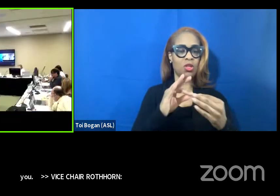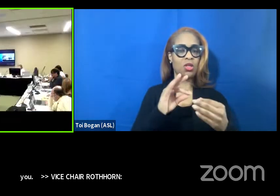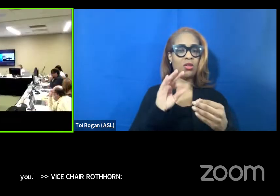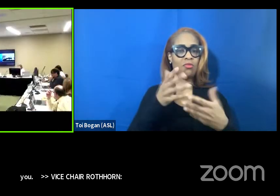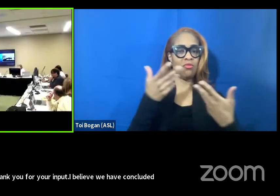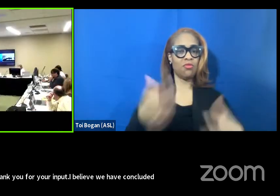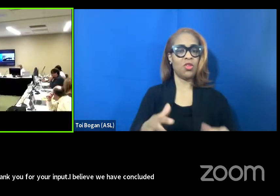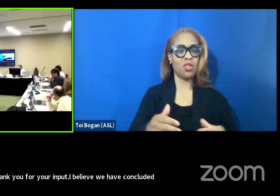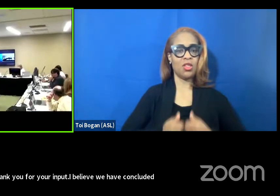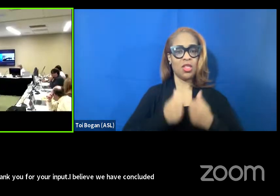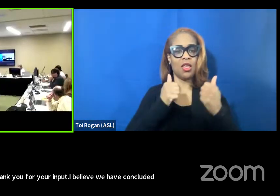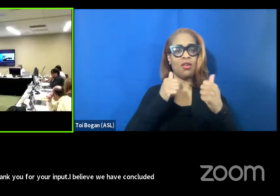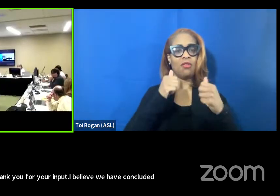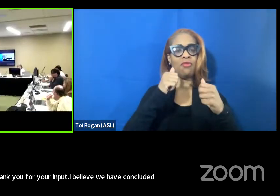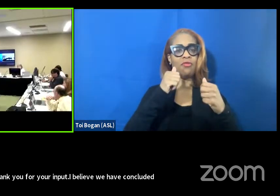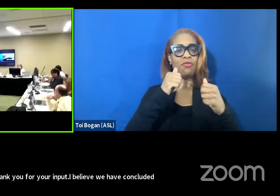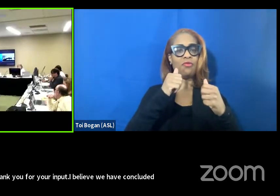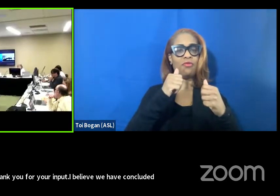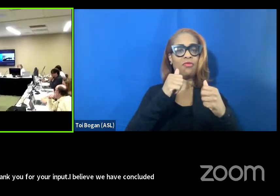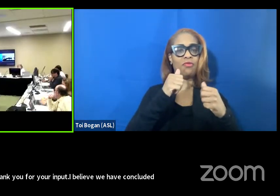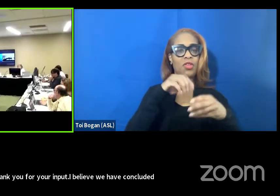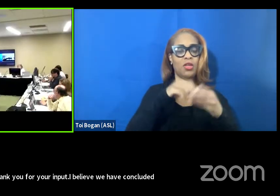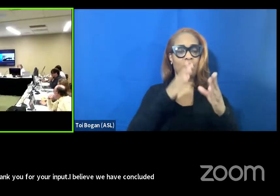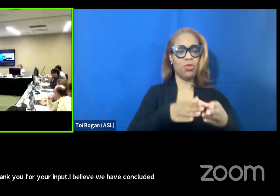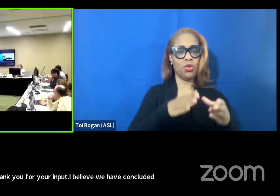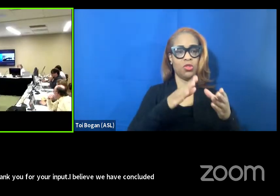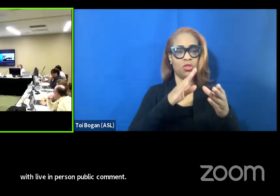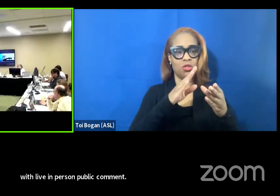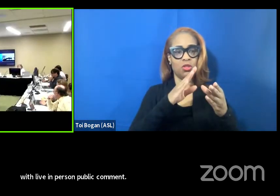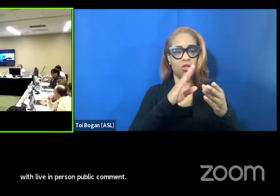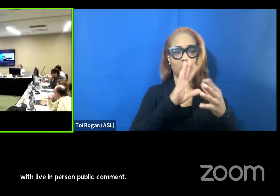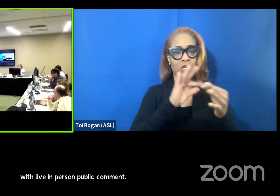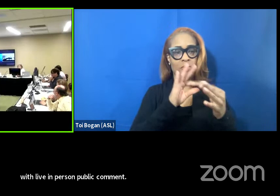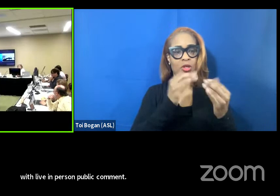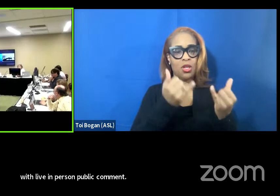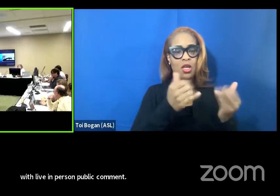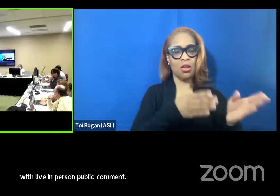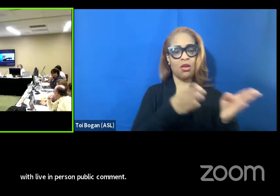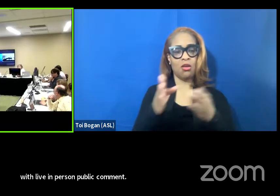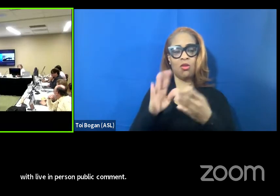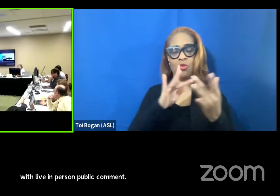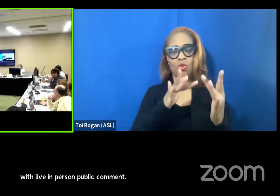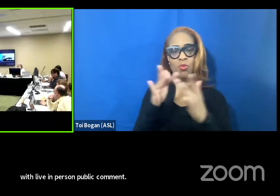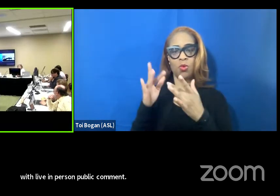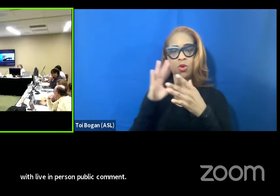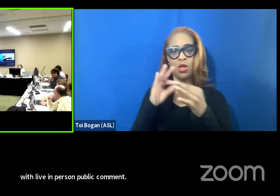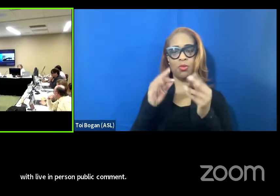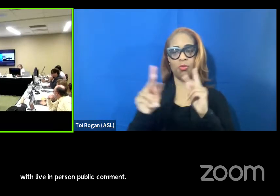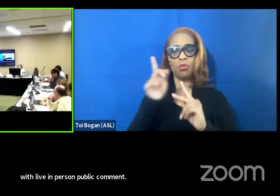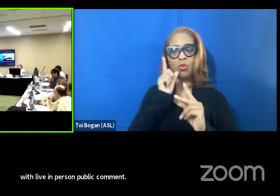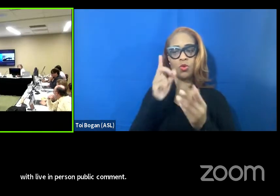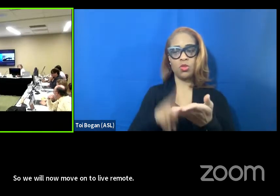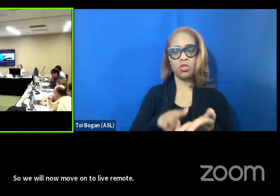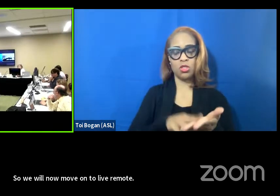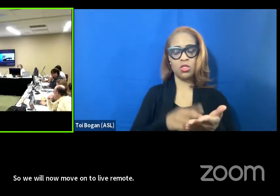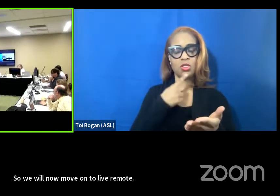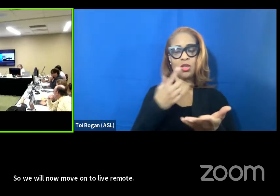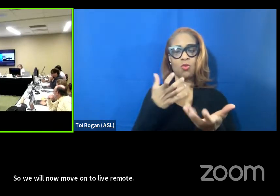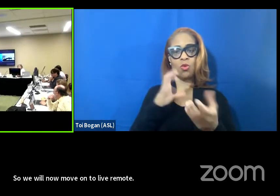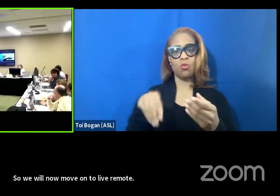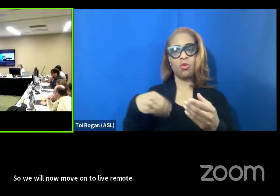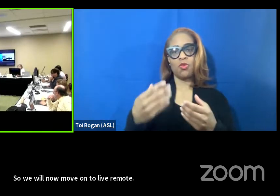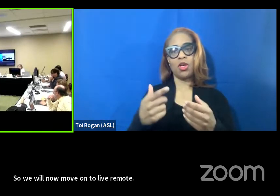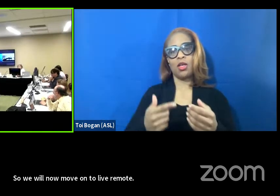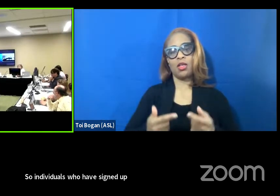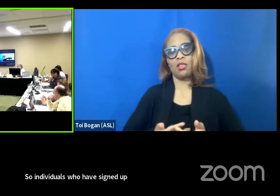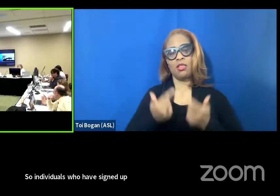comment so we will now move on to live remote individuals who have signed up and indicated they would like to provide live remote public